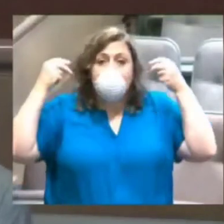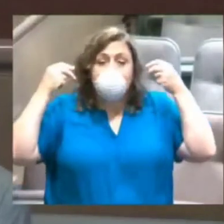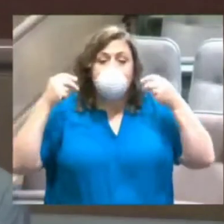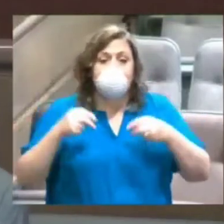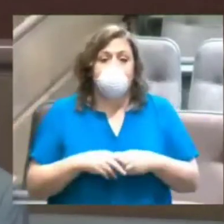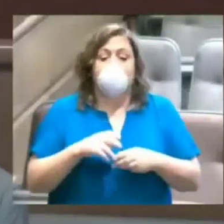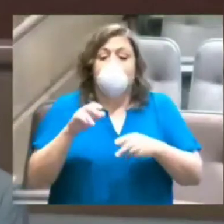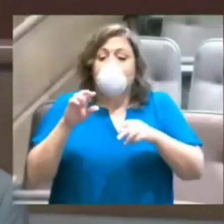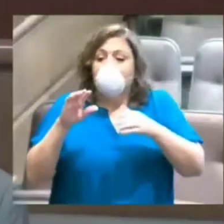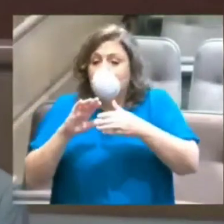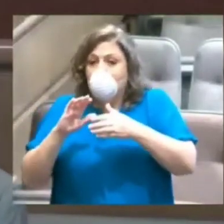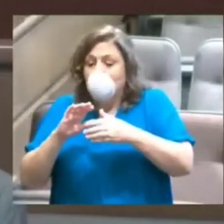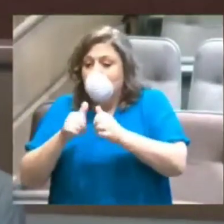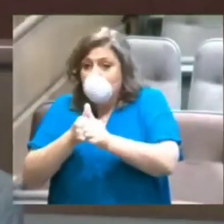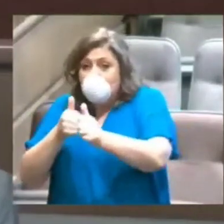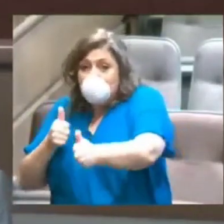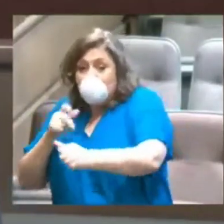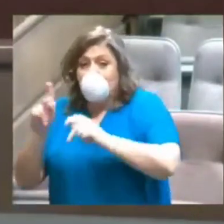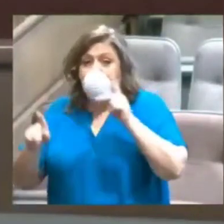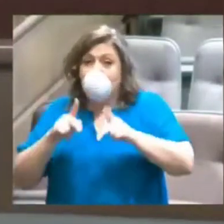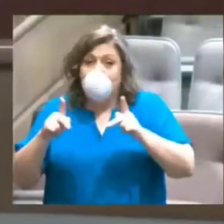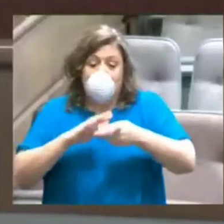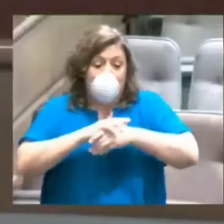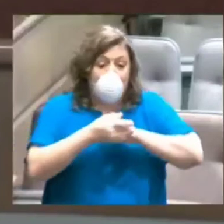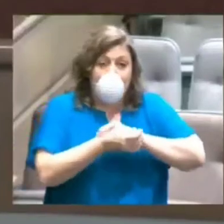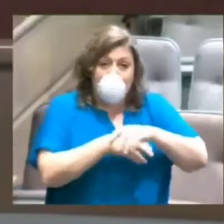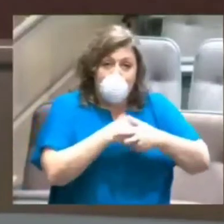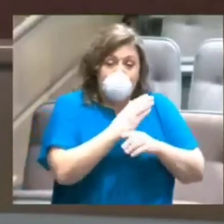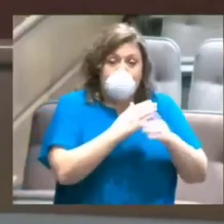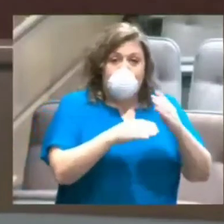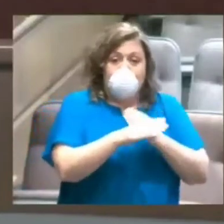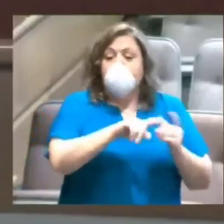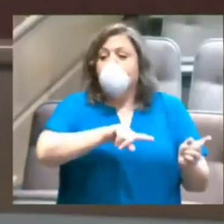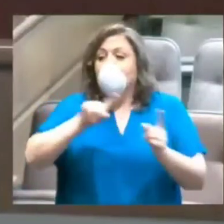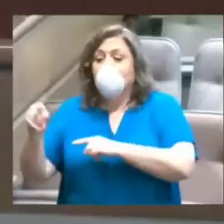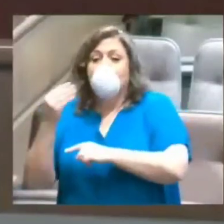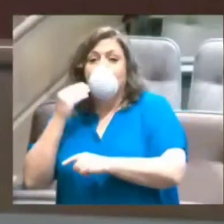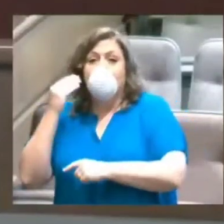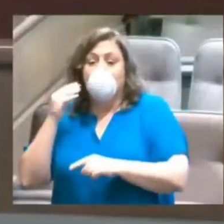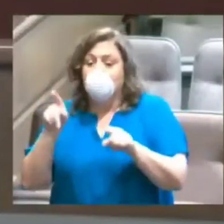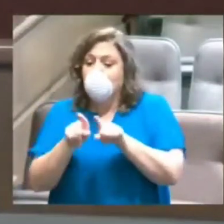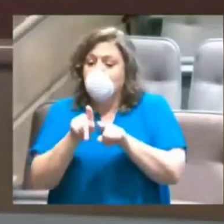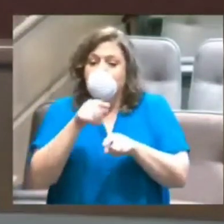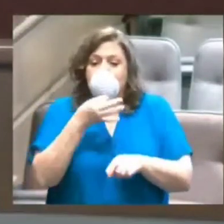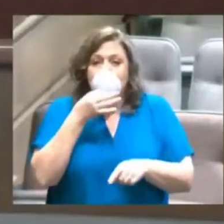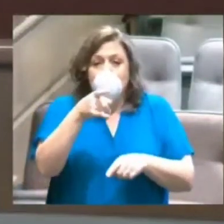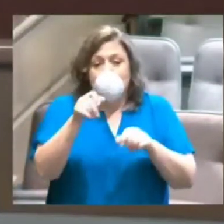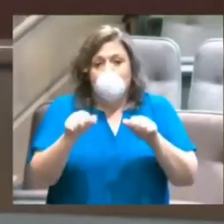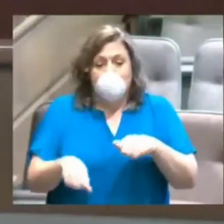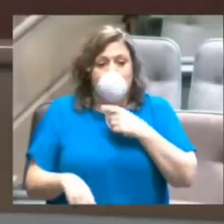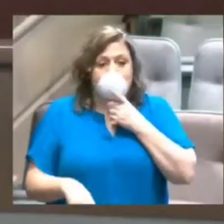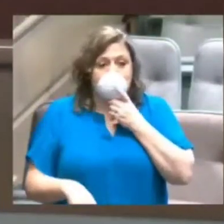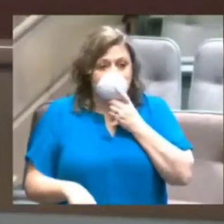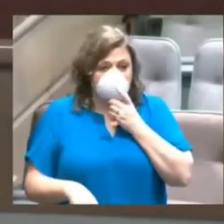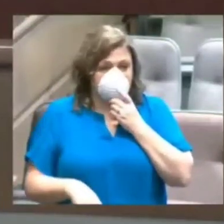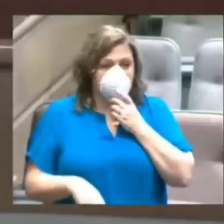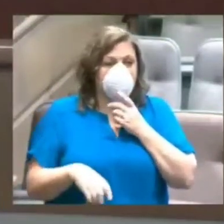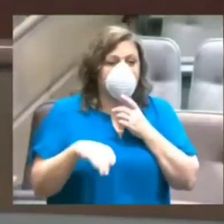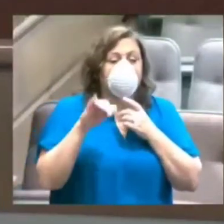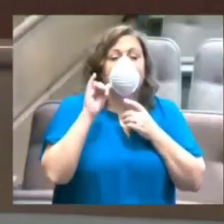wash your hands, and return to your home as soon as your task is completed. The cause for